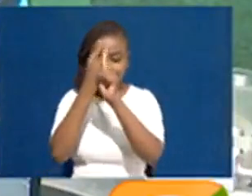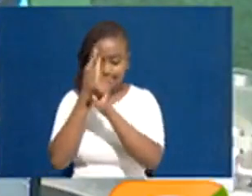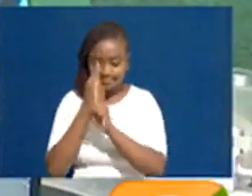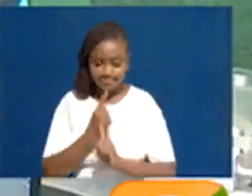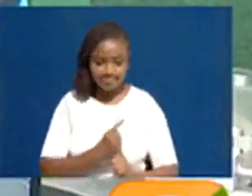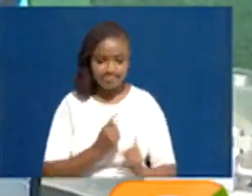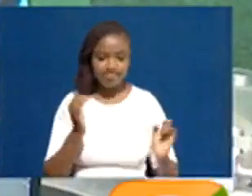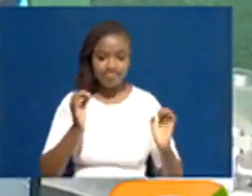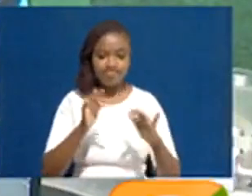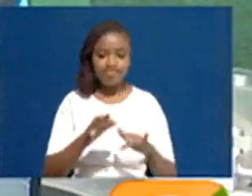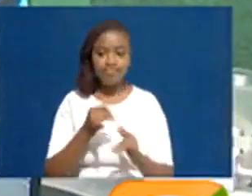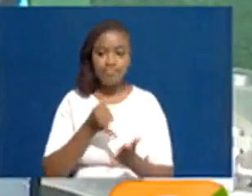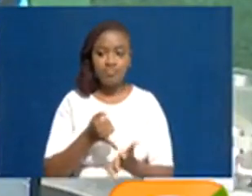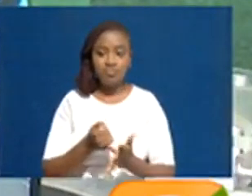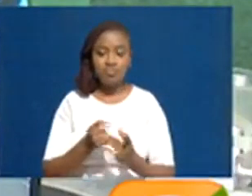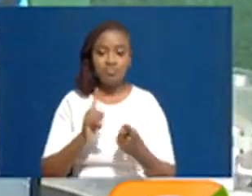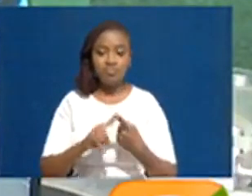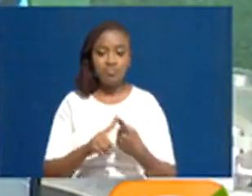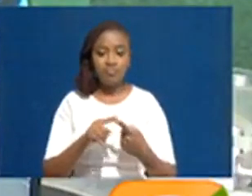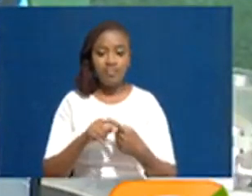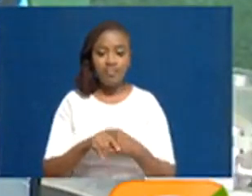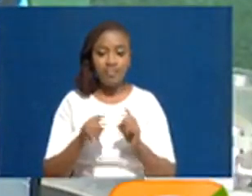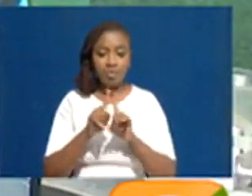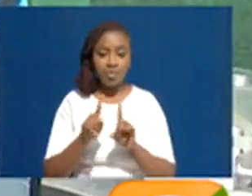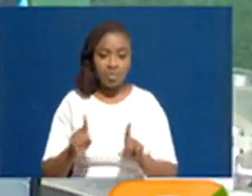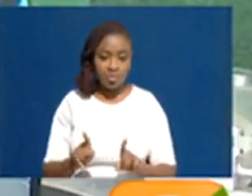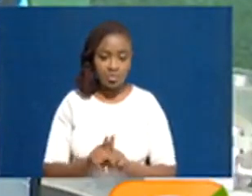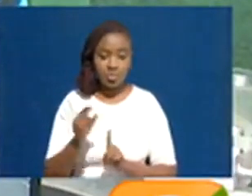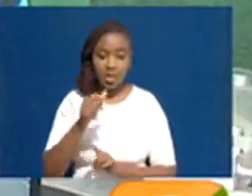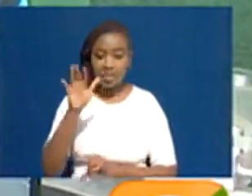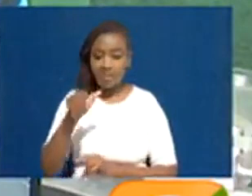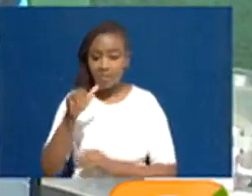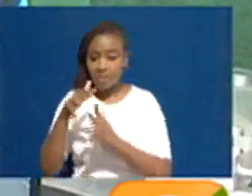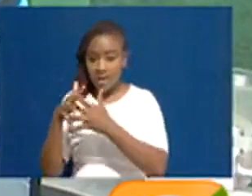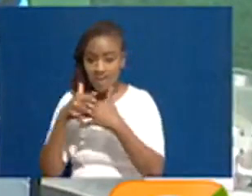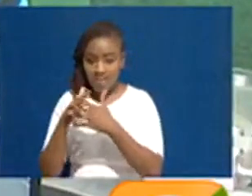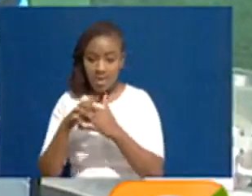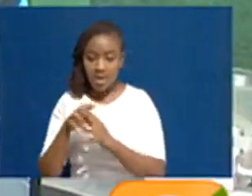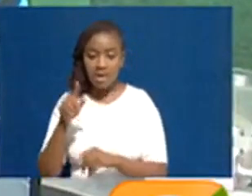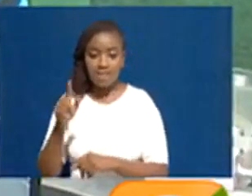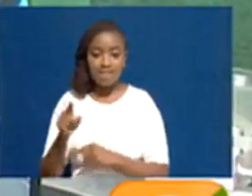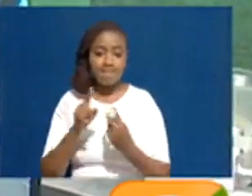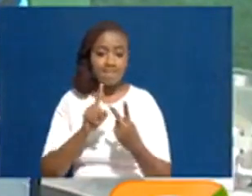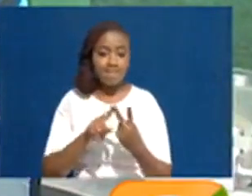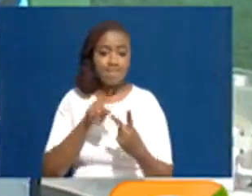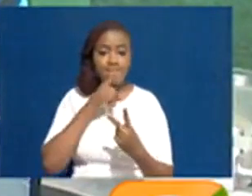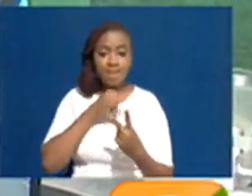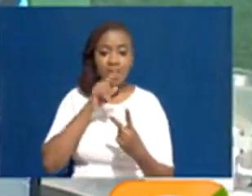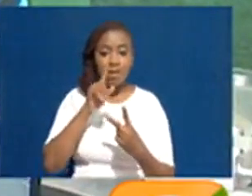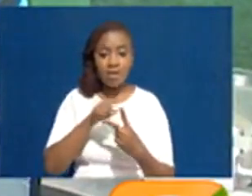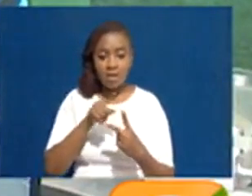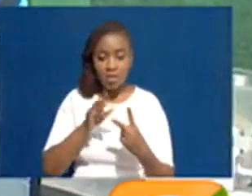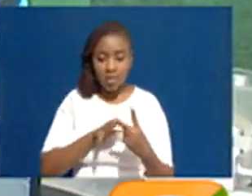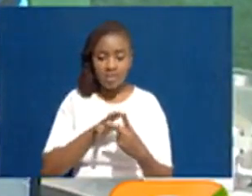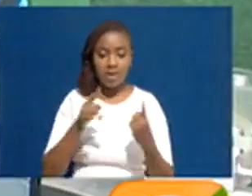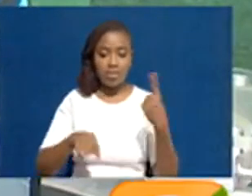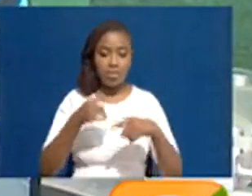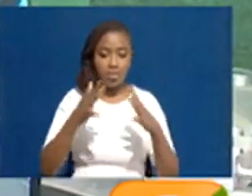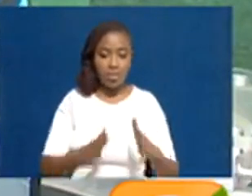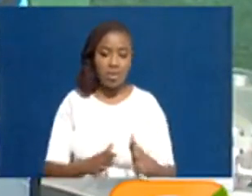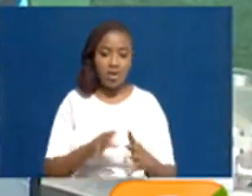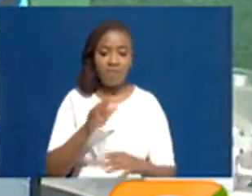Erlend Fagerli of Norway and Caitlyn, Schrepfer of USA were crowned the men's and women's winners of the 2022 World